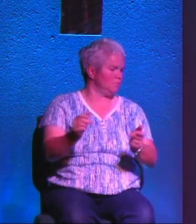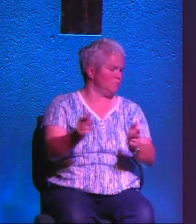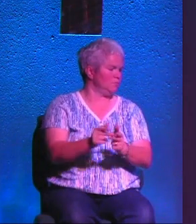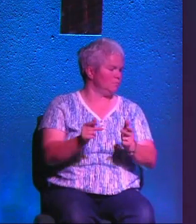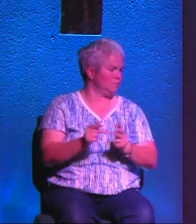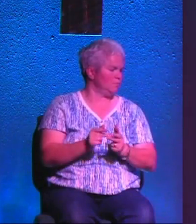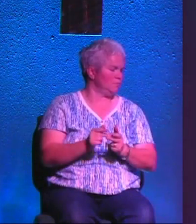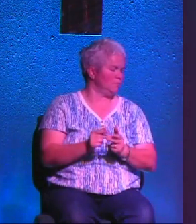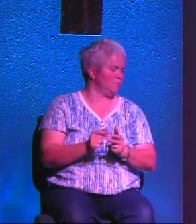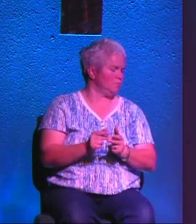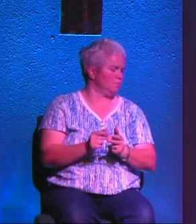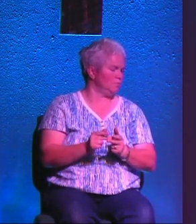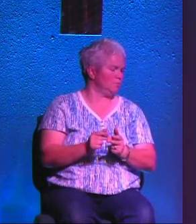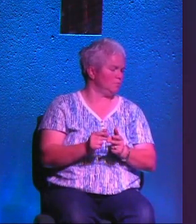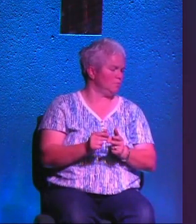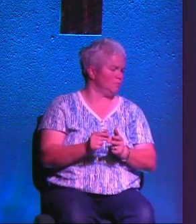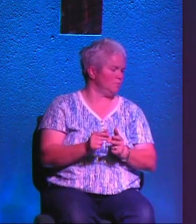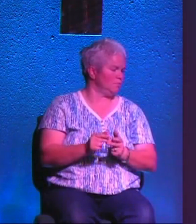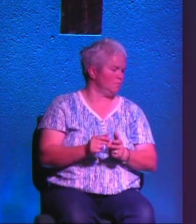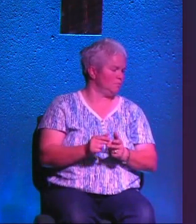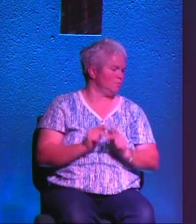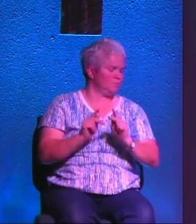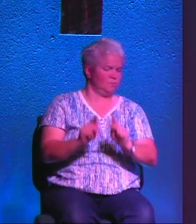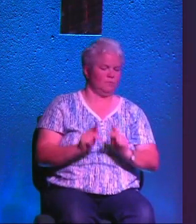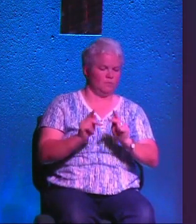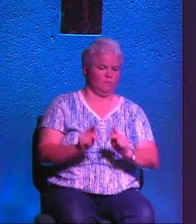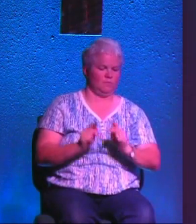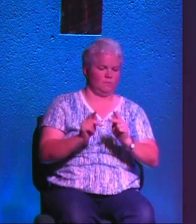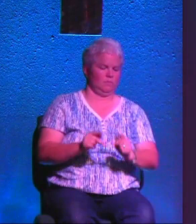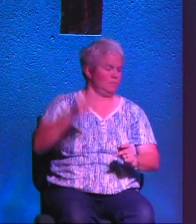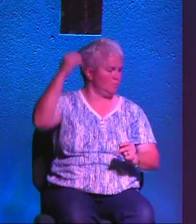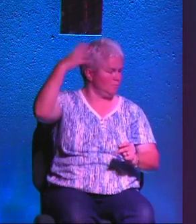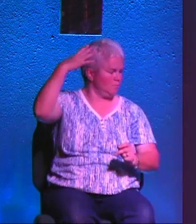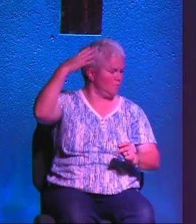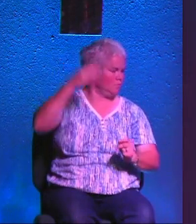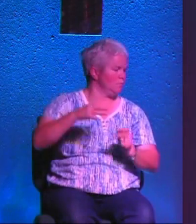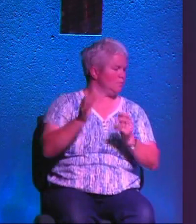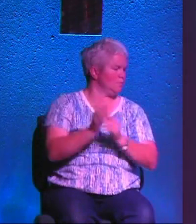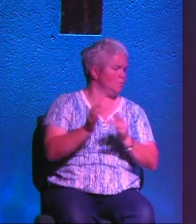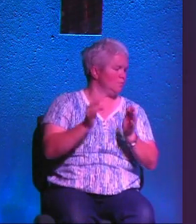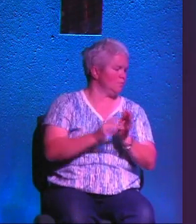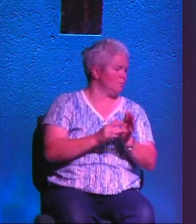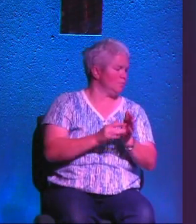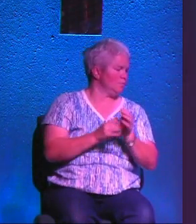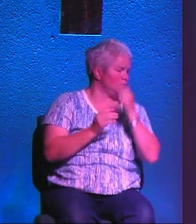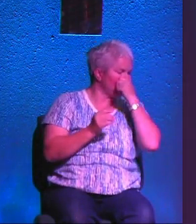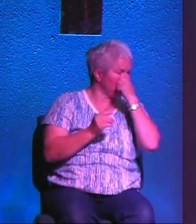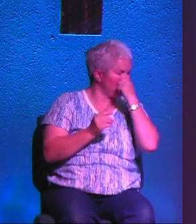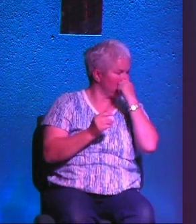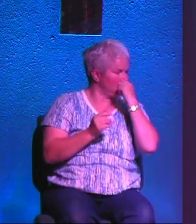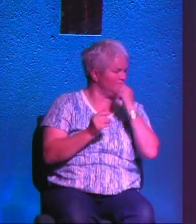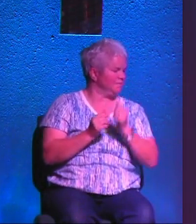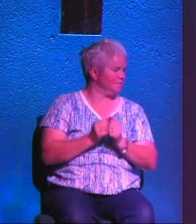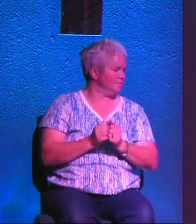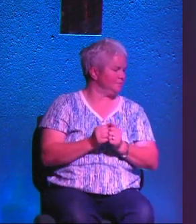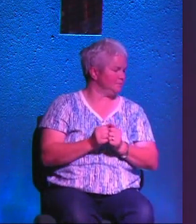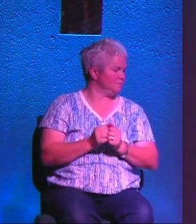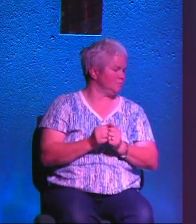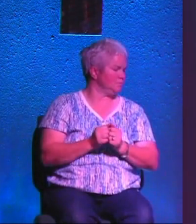and you place everything into the hands of Jesus, into His mercy and